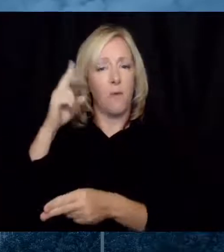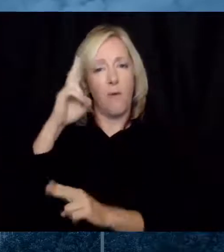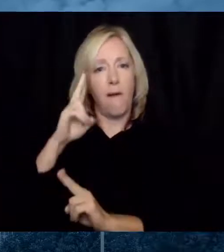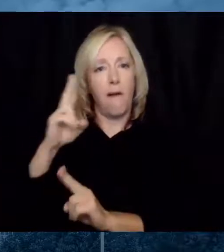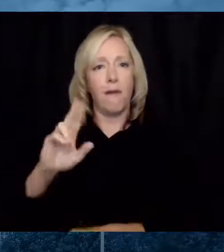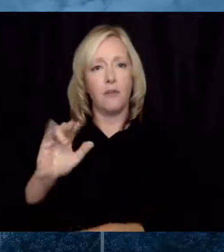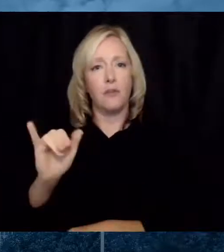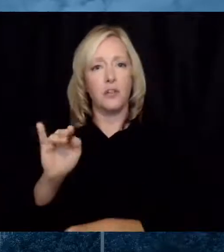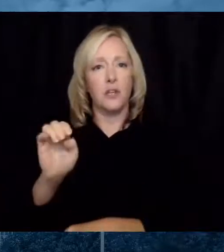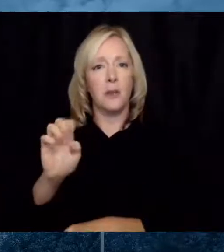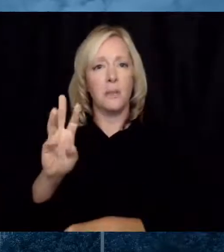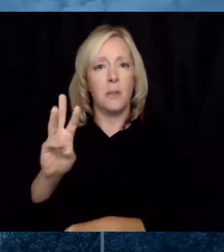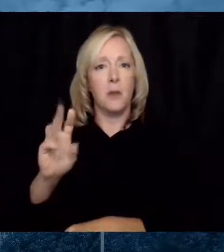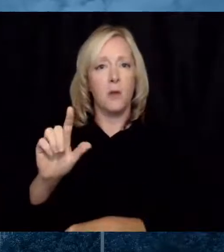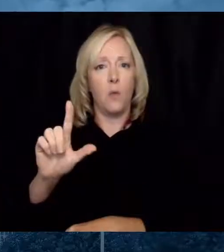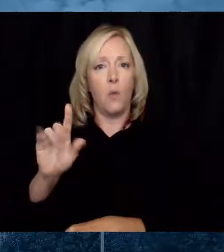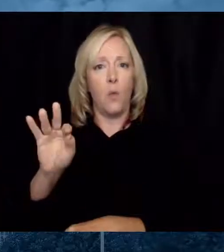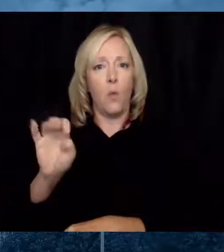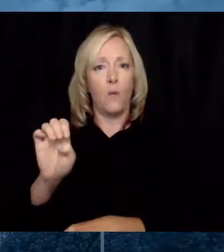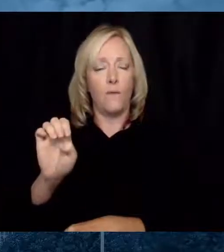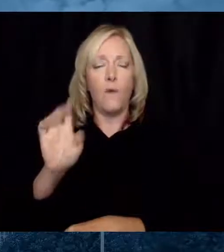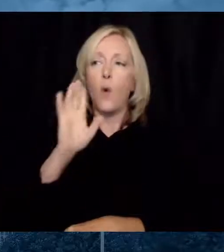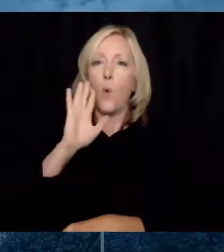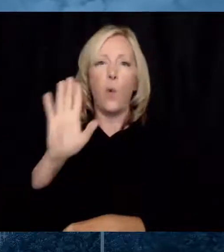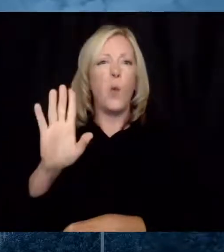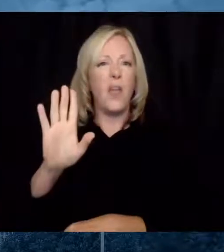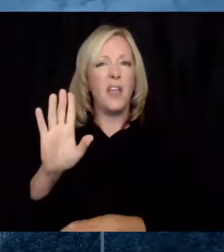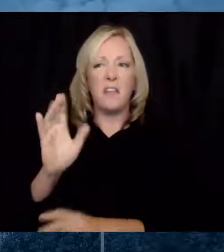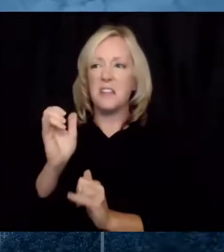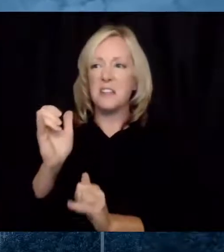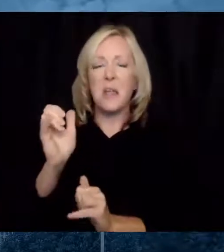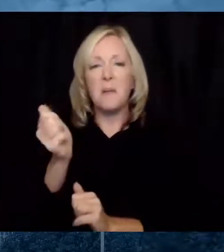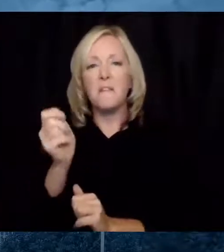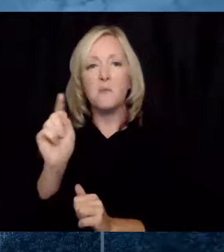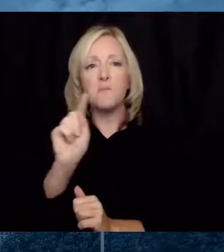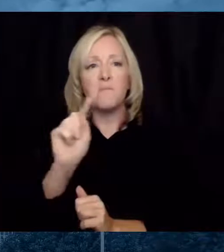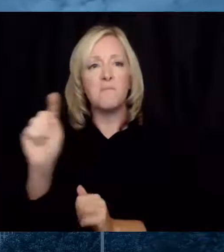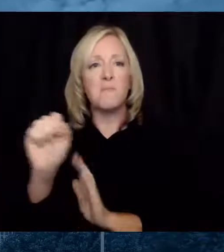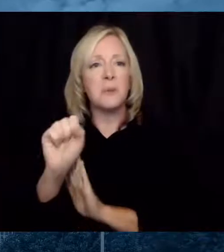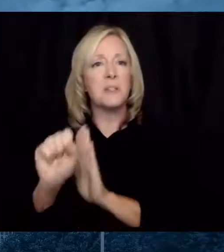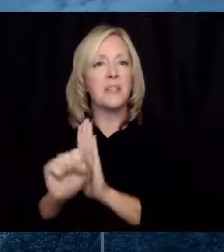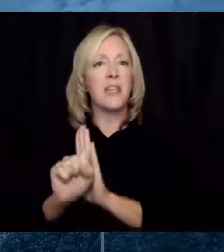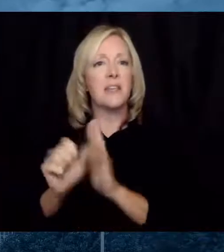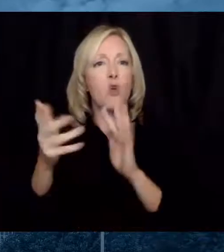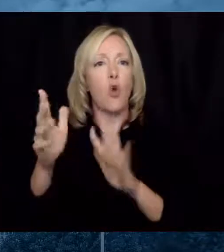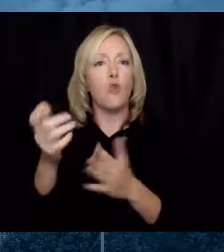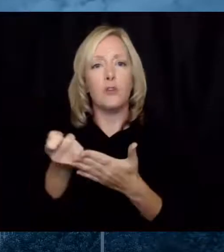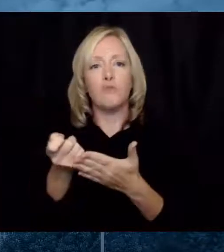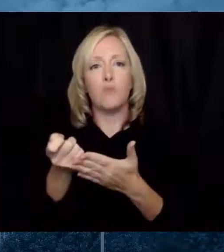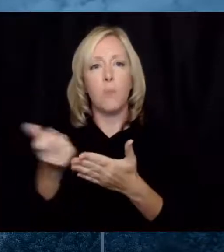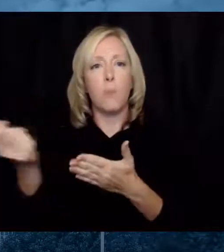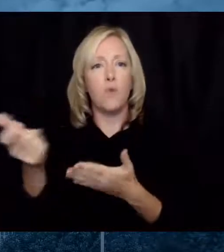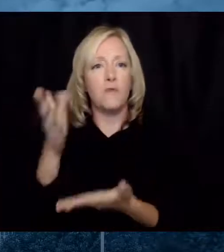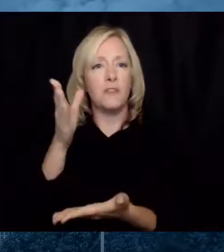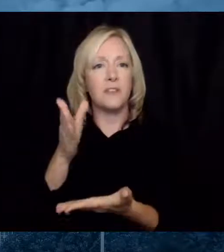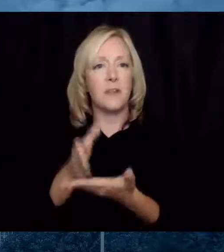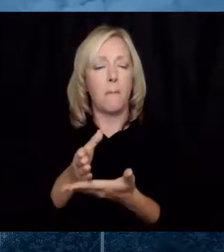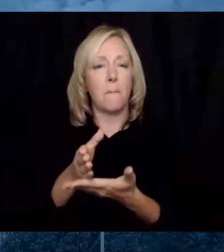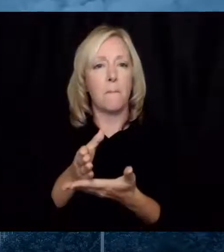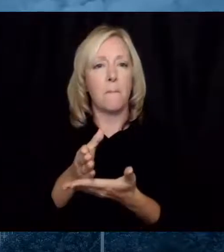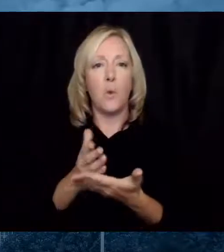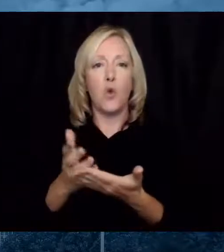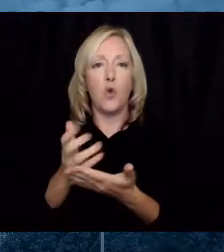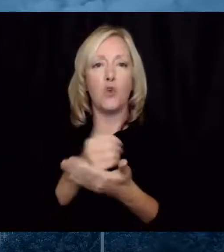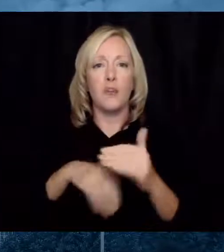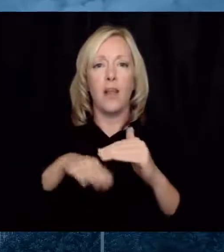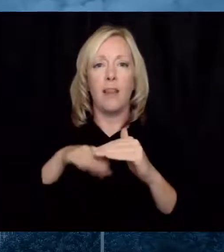several other states that have phased out the sub-minimum wage for people with disabilities. I want